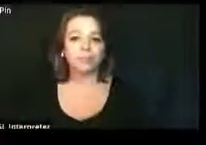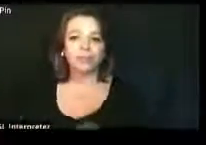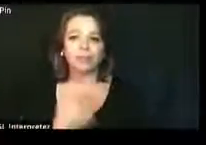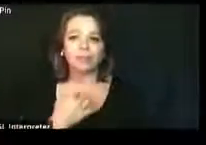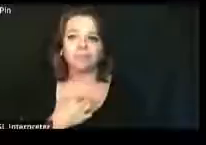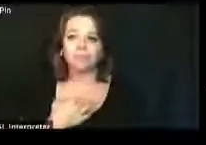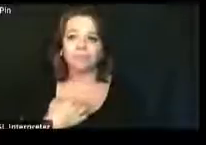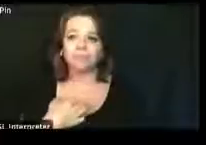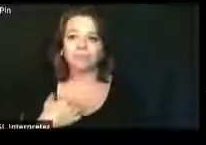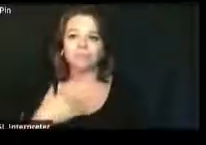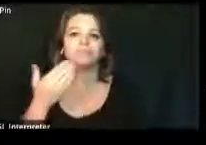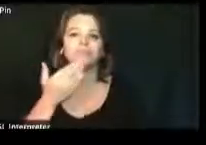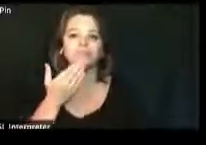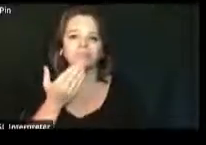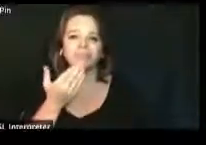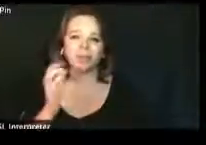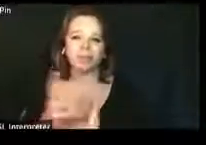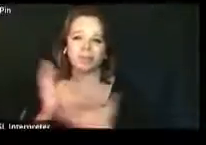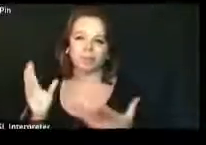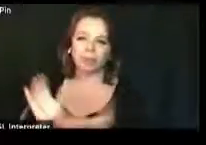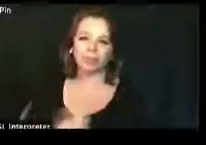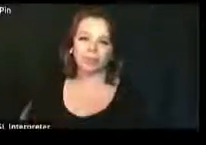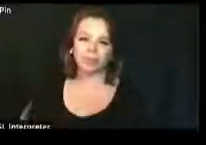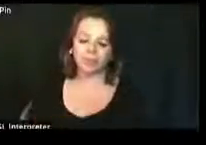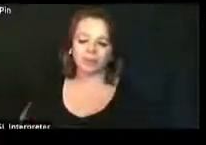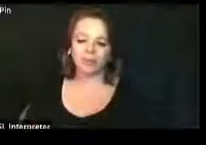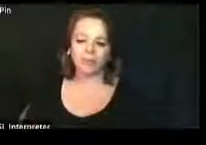Thank you so much.